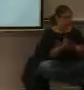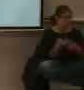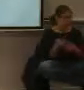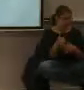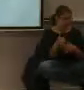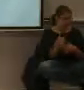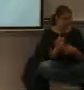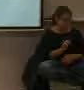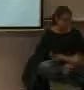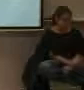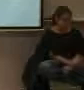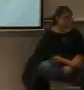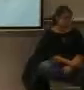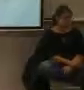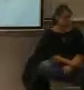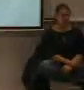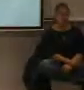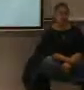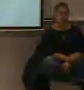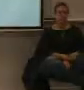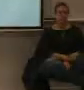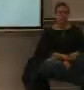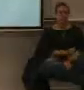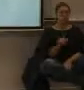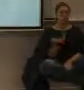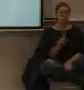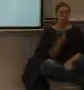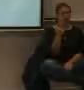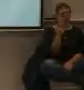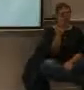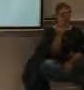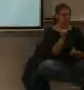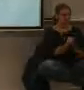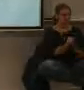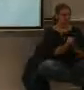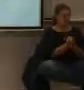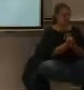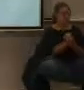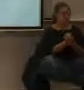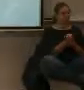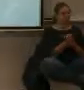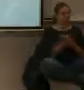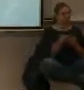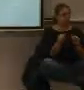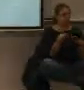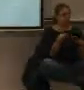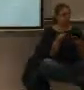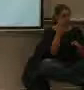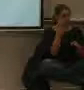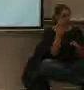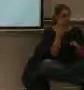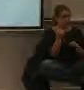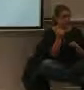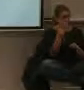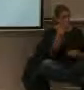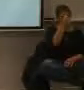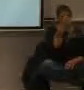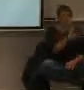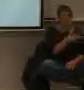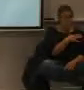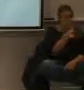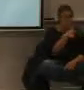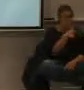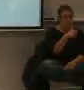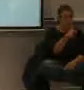other organisms. It's also been hypothesized that this could explain why male